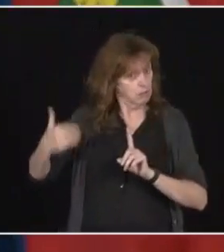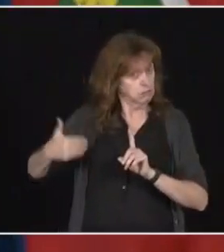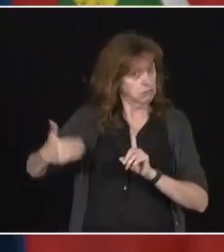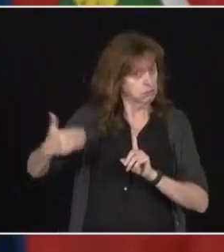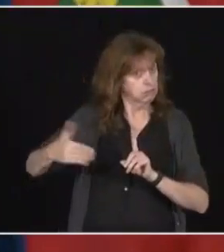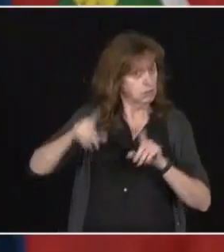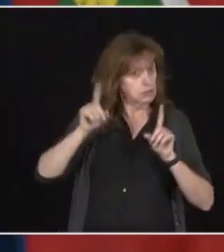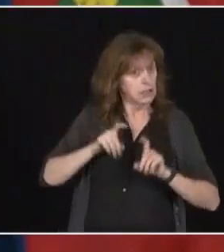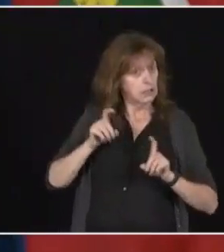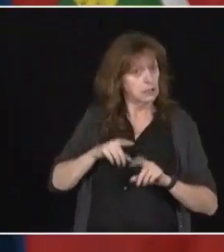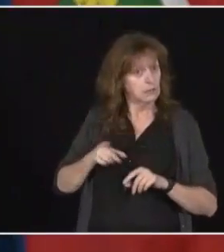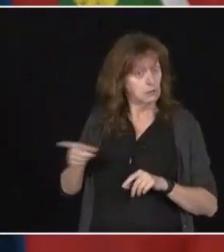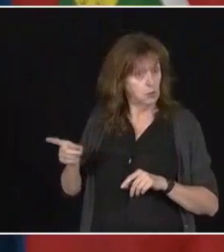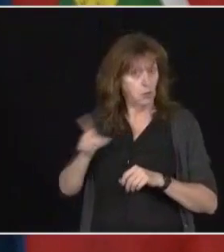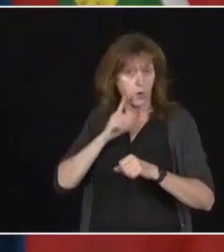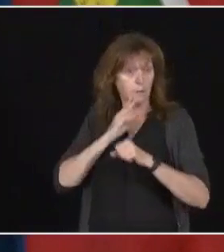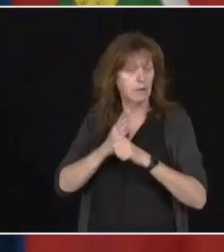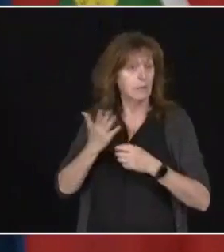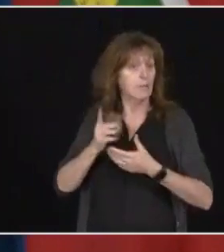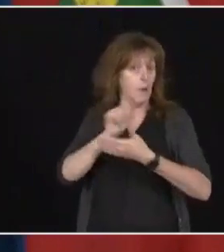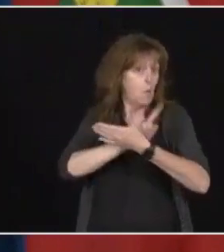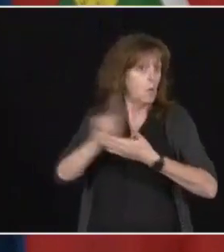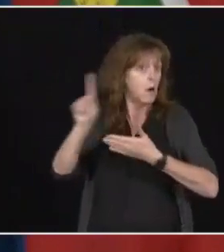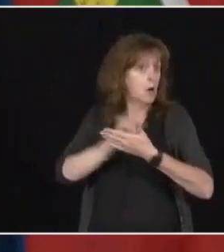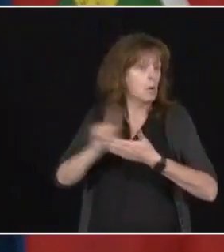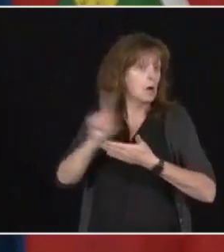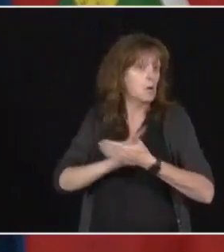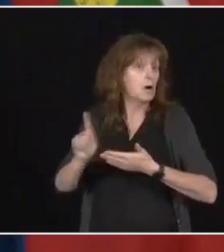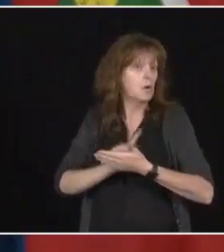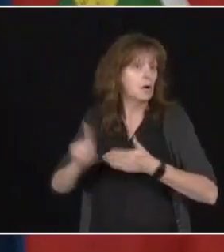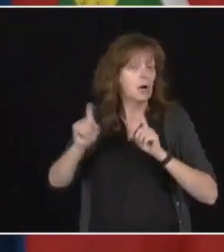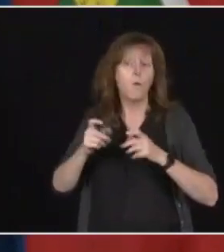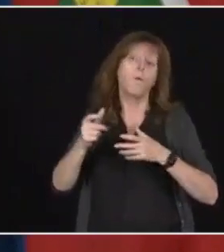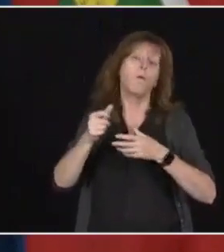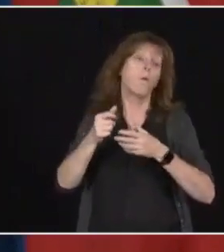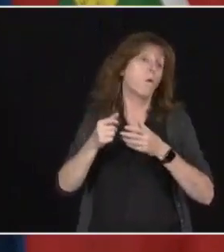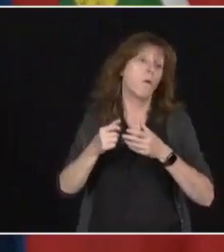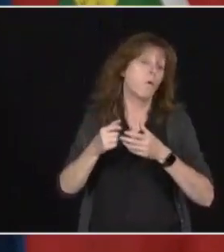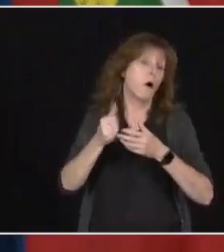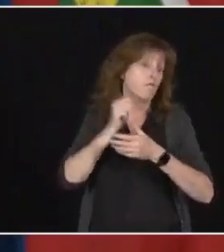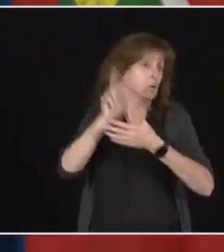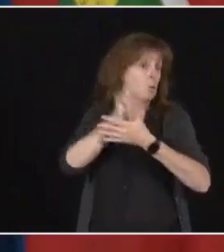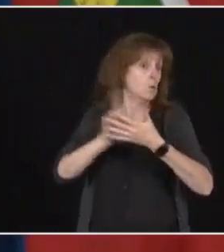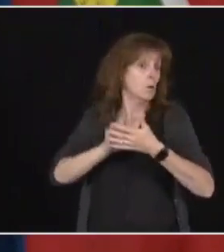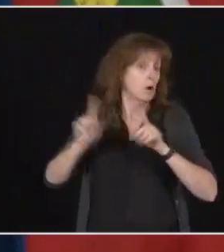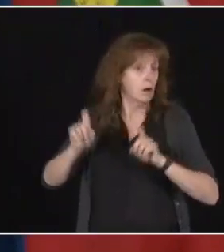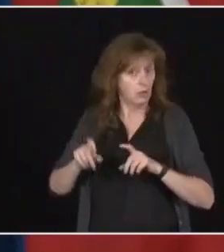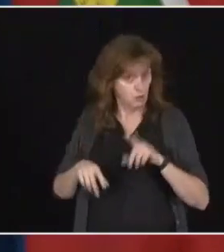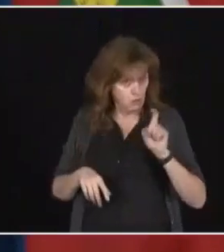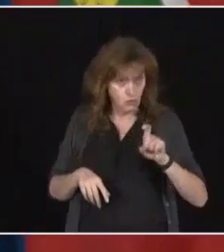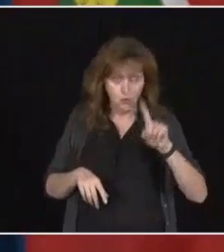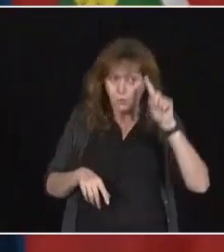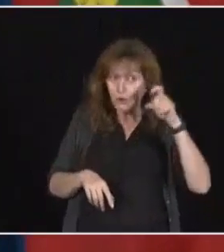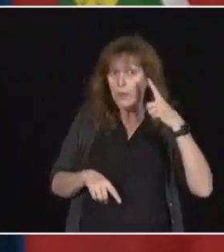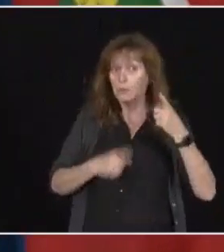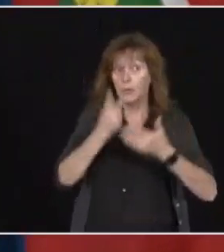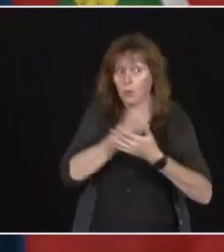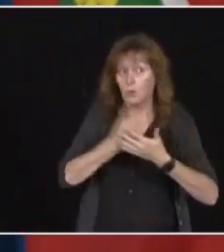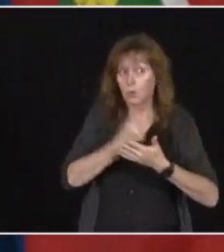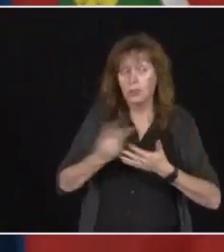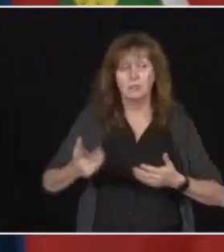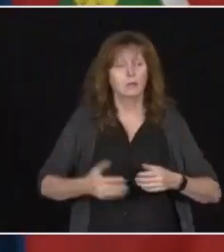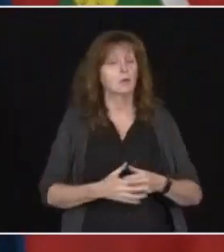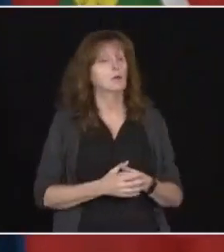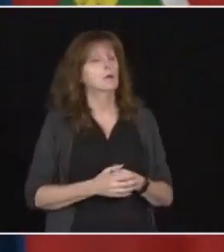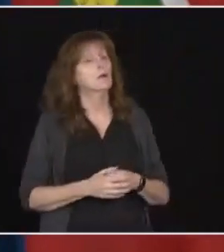to weekly or bi-monthly testing, and do you think the Premier should as well? I think it's important for all of